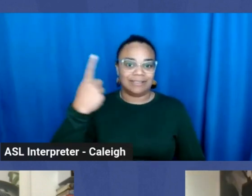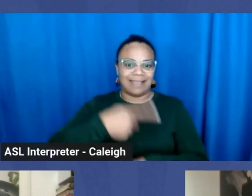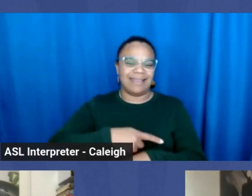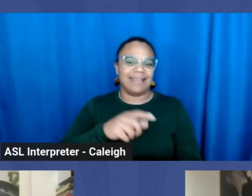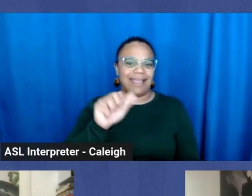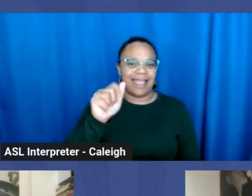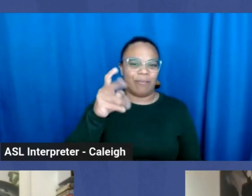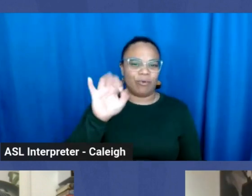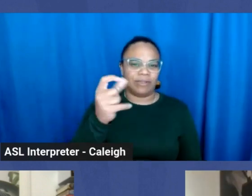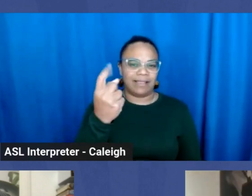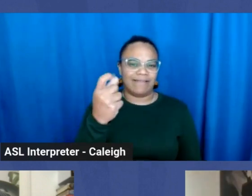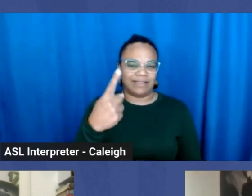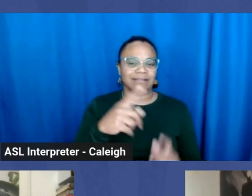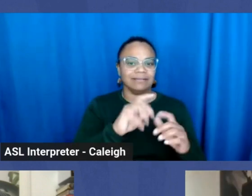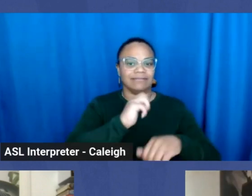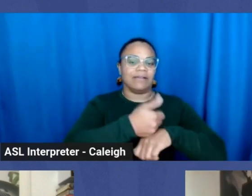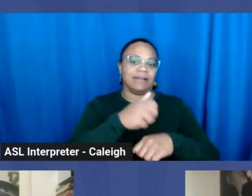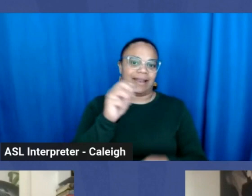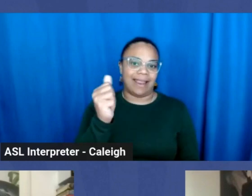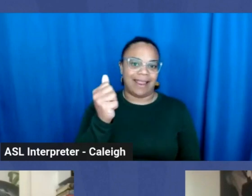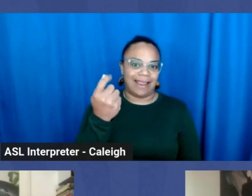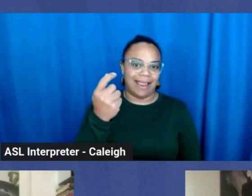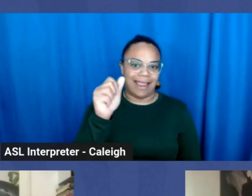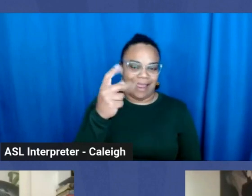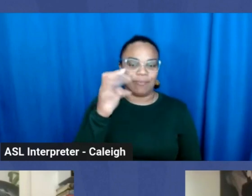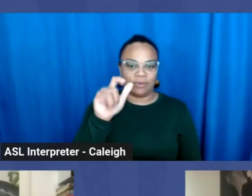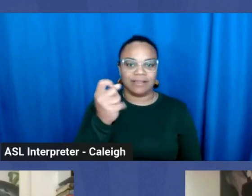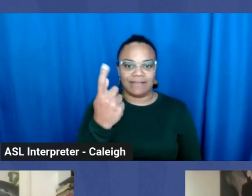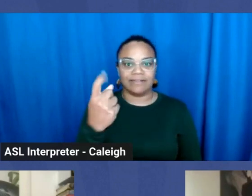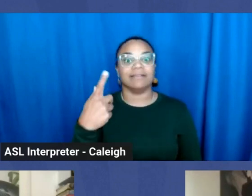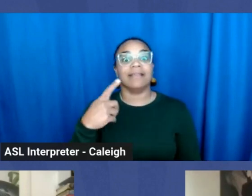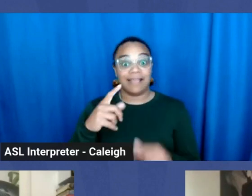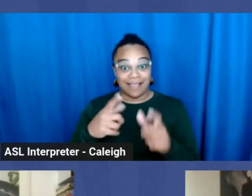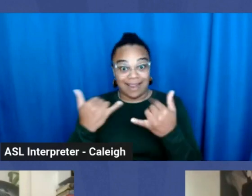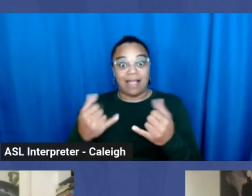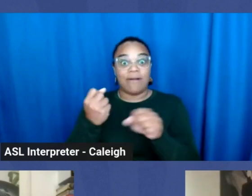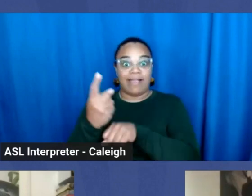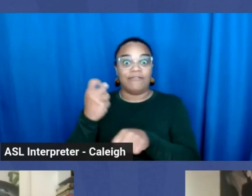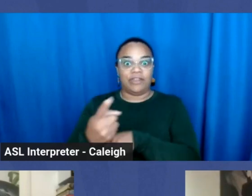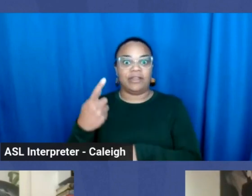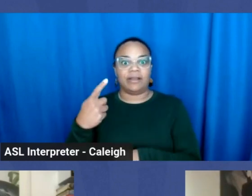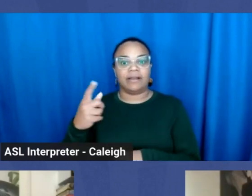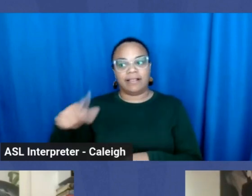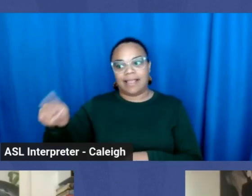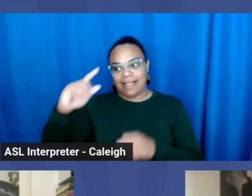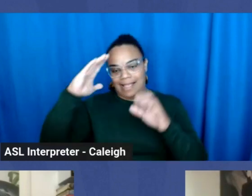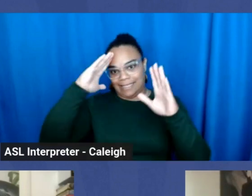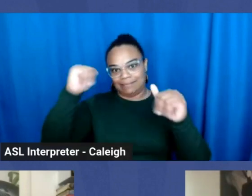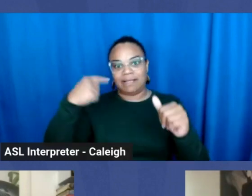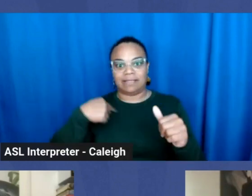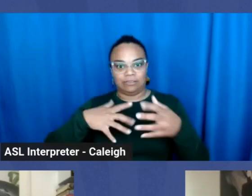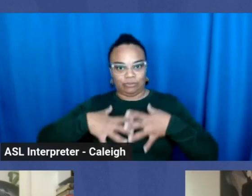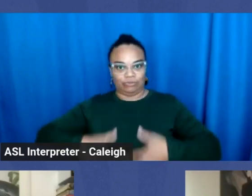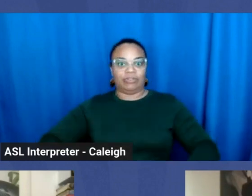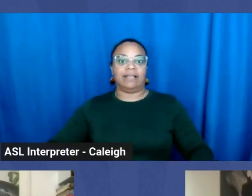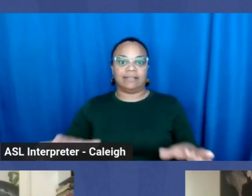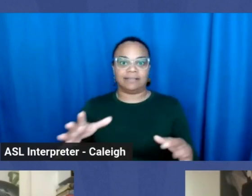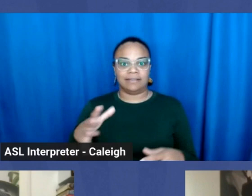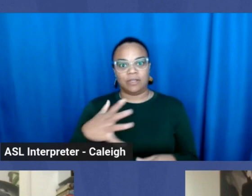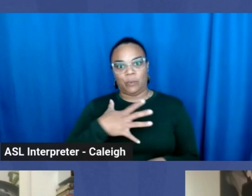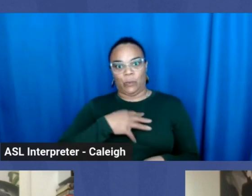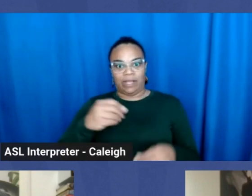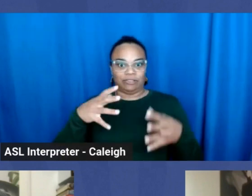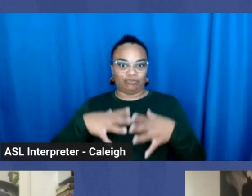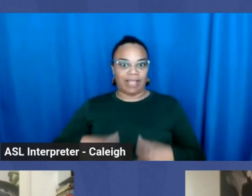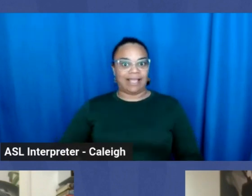founded. But every Founders Day, we are expected to wear a white dress to knee length with stockings on